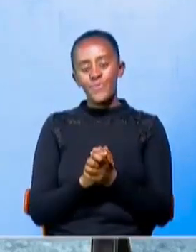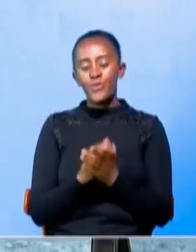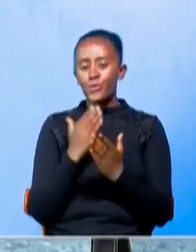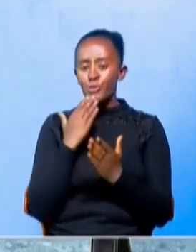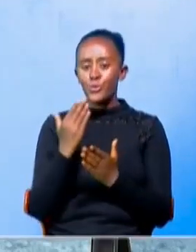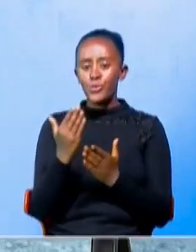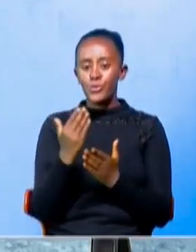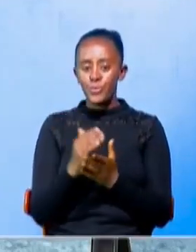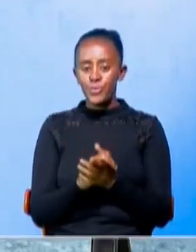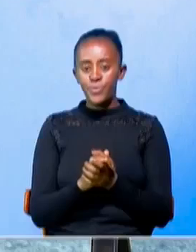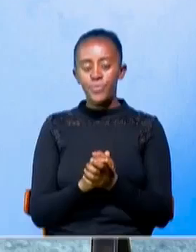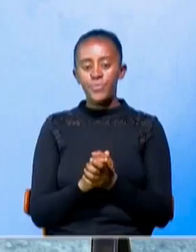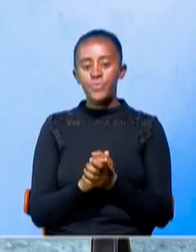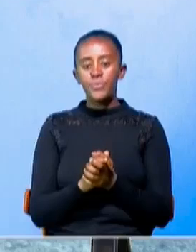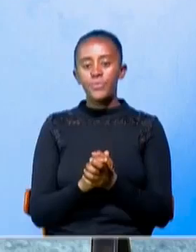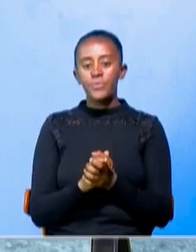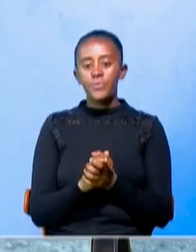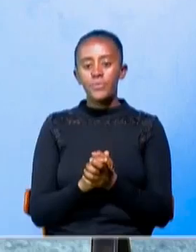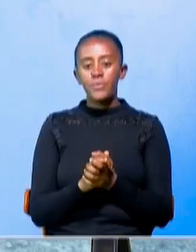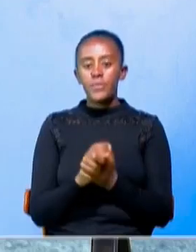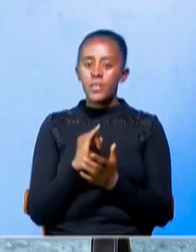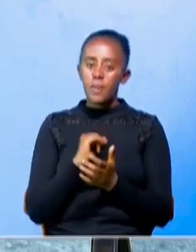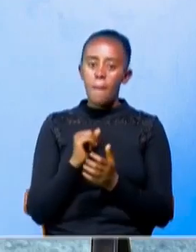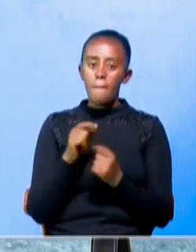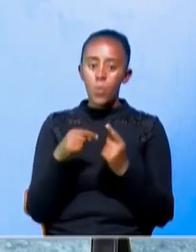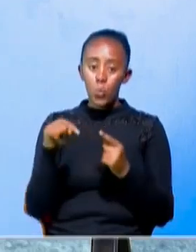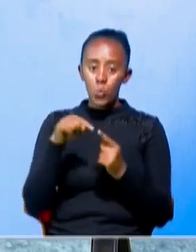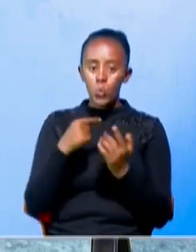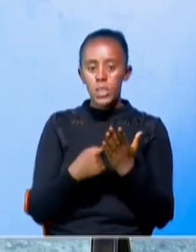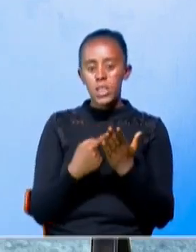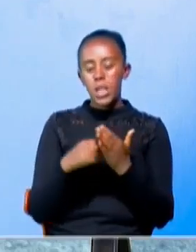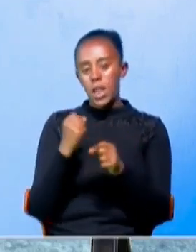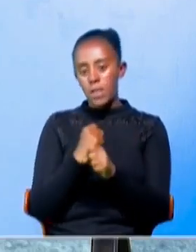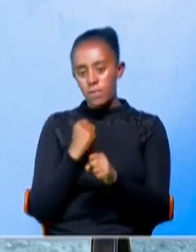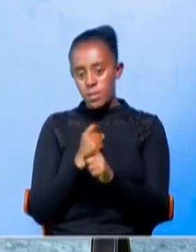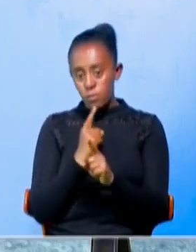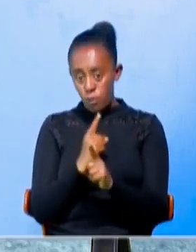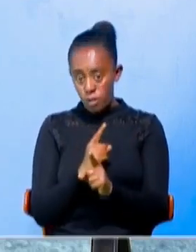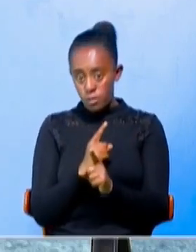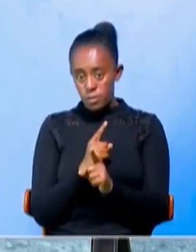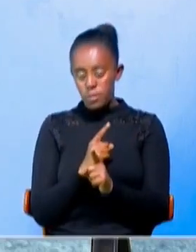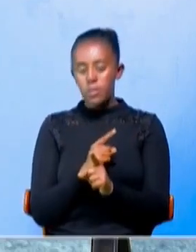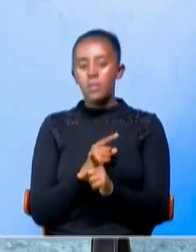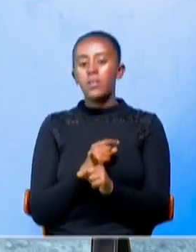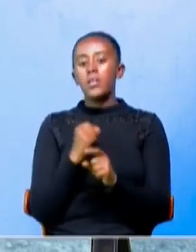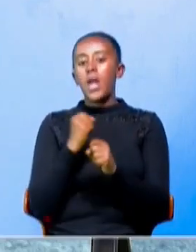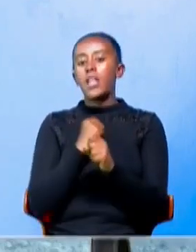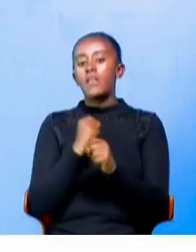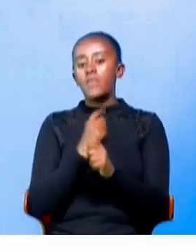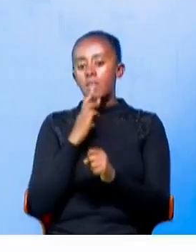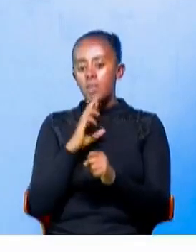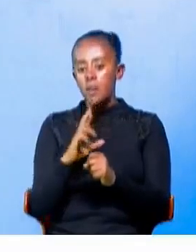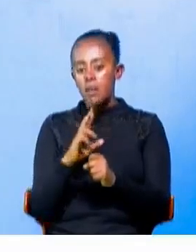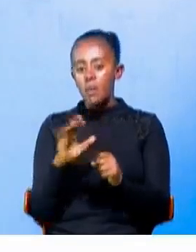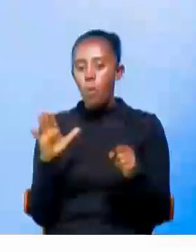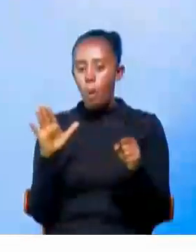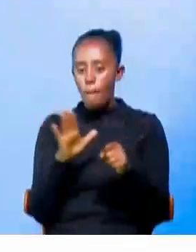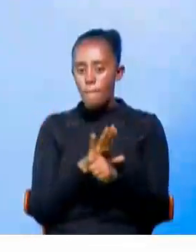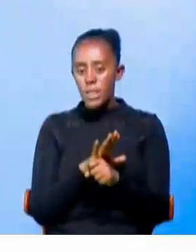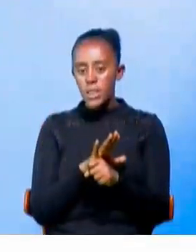Good. I'm going to write this activity, right? The activities are